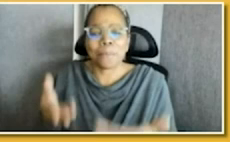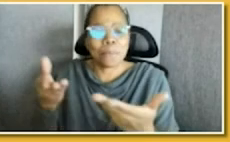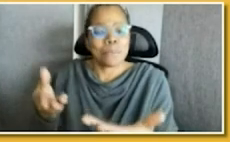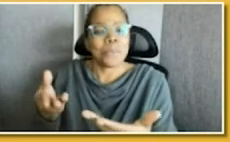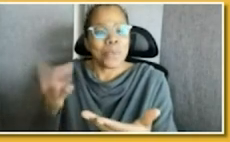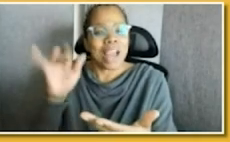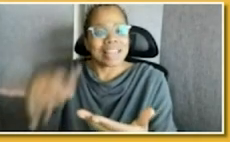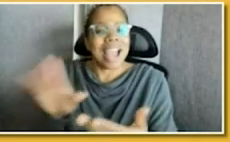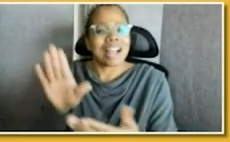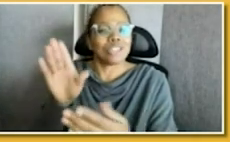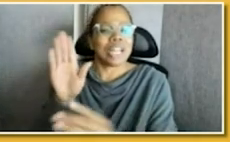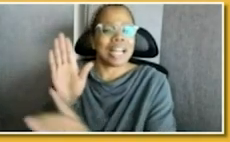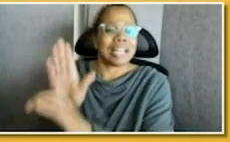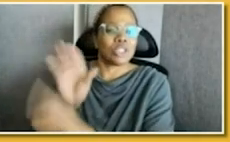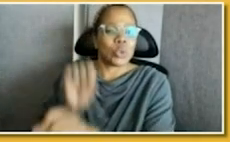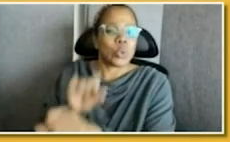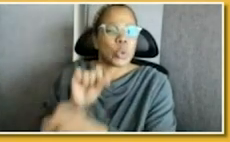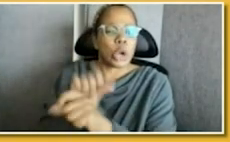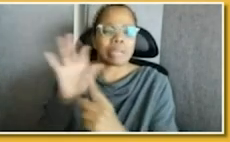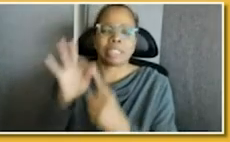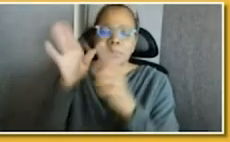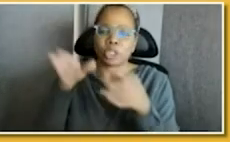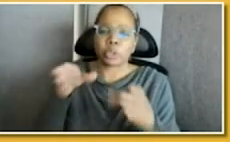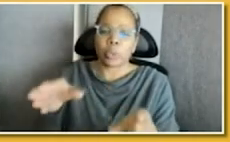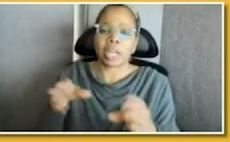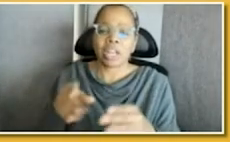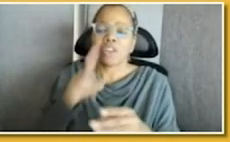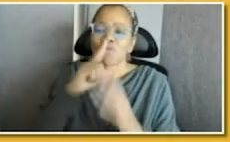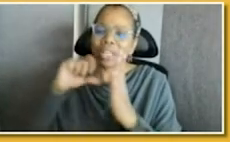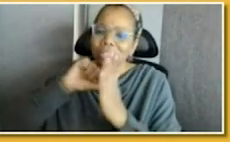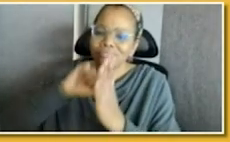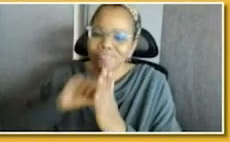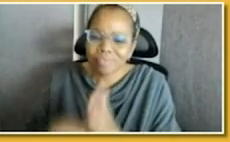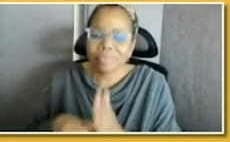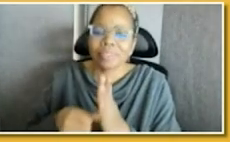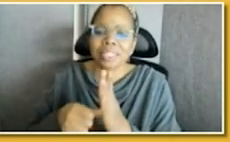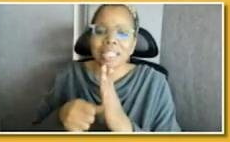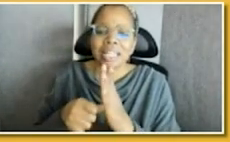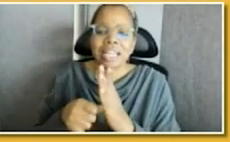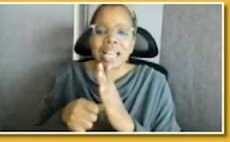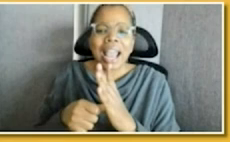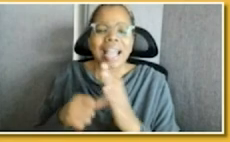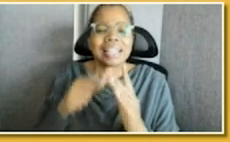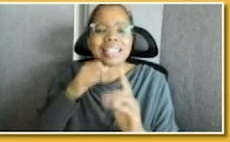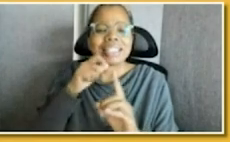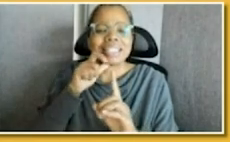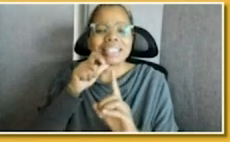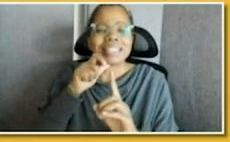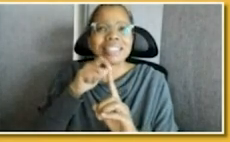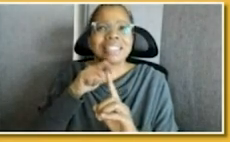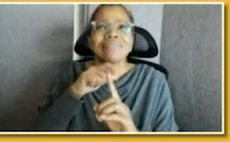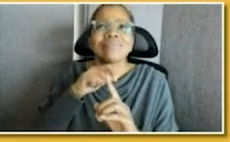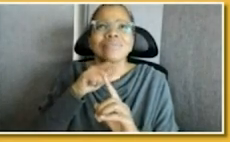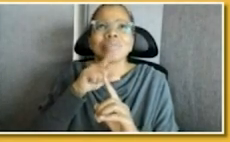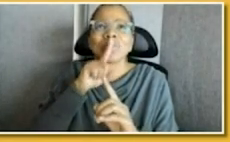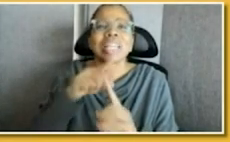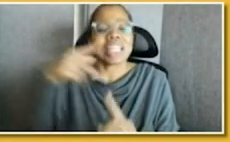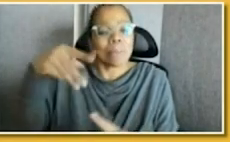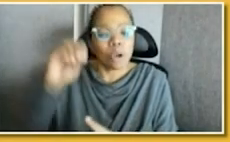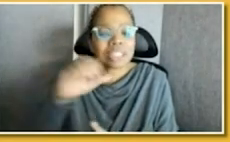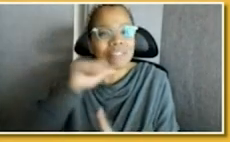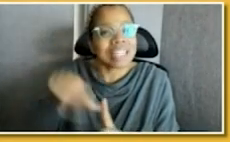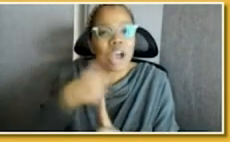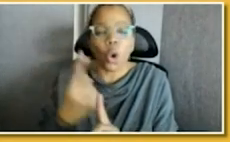highlighted and emphasized just the idea that it's so much more than a business. It's this presence in the